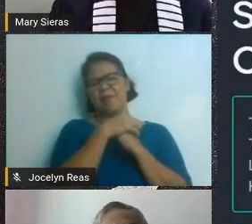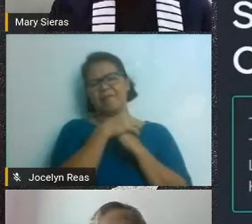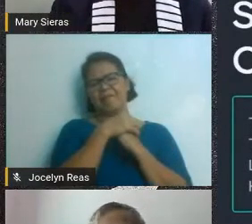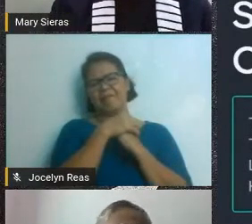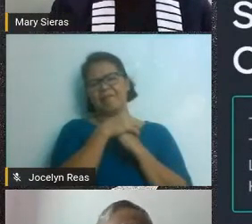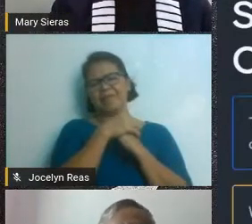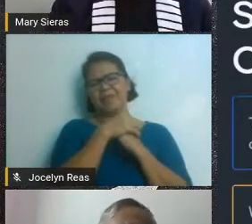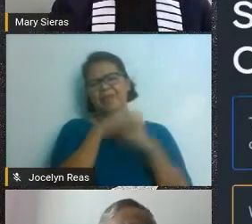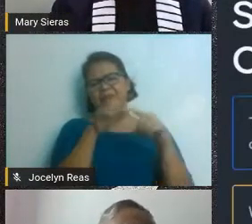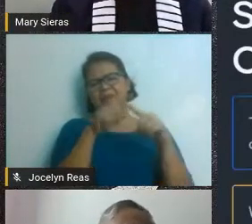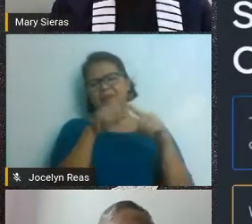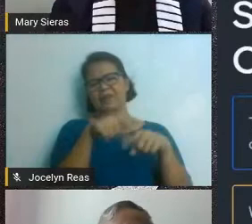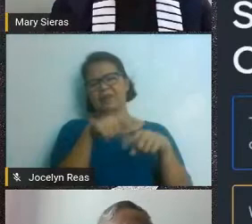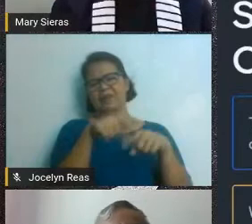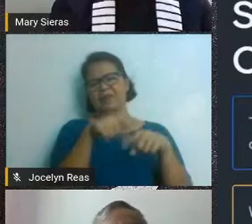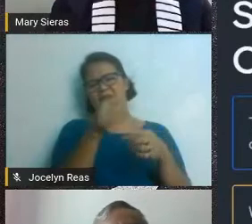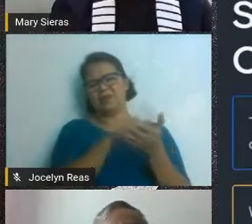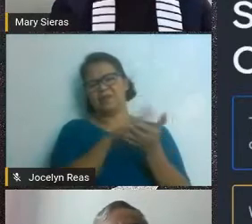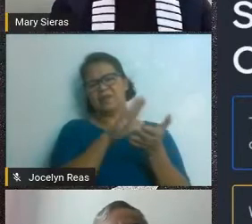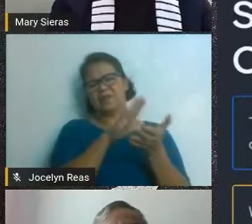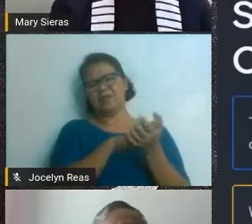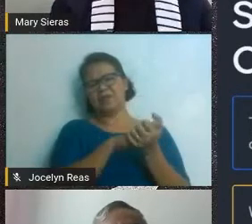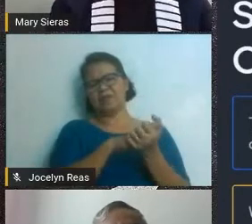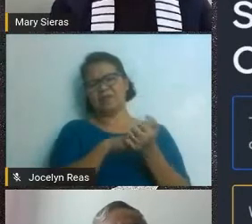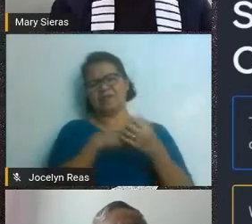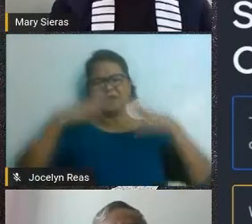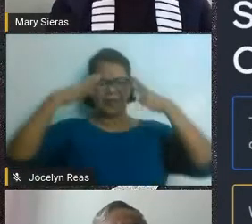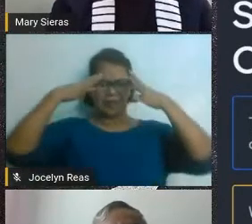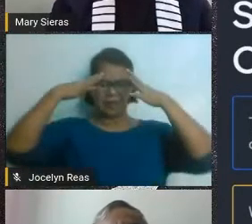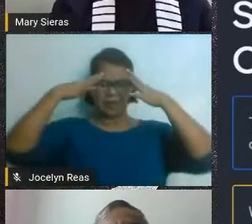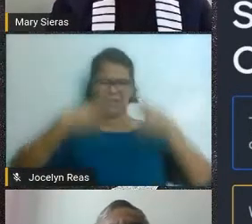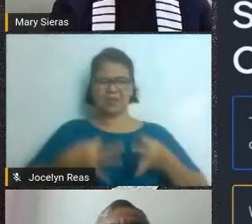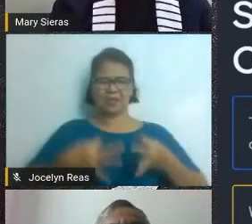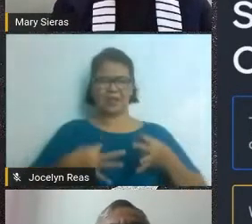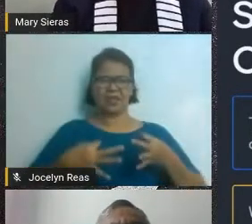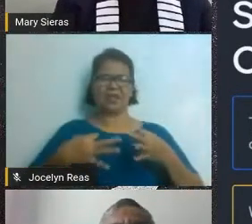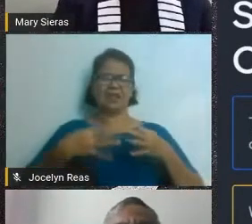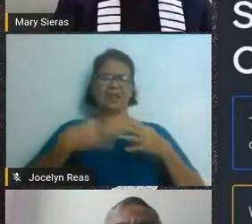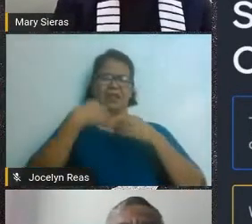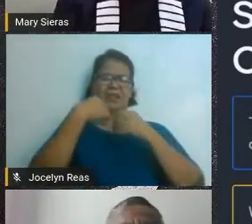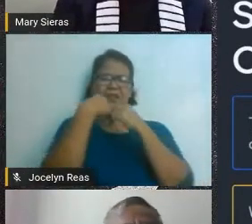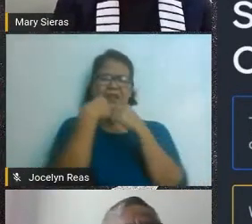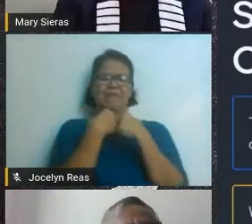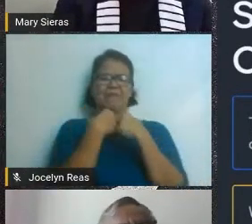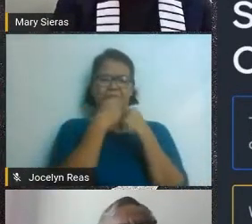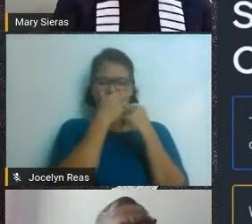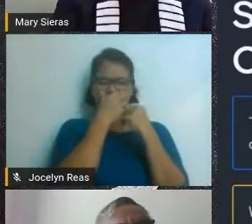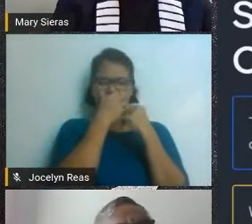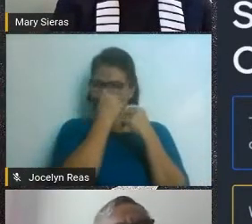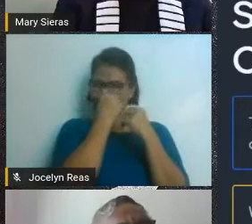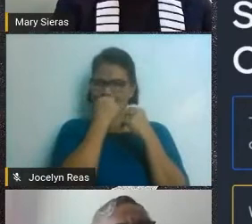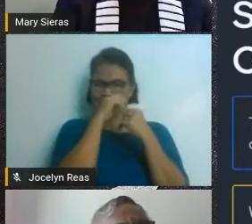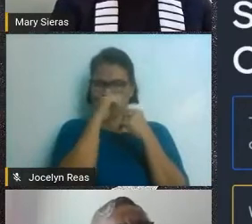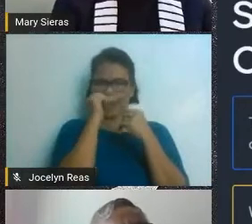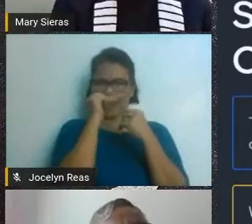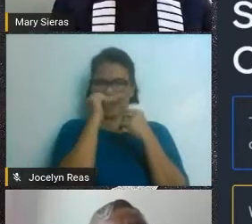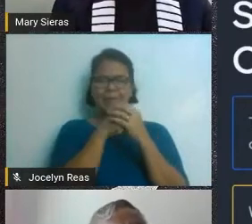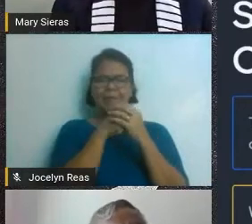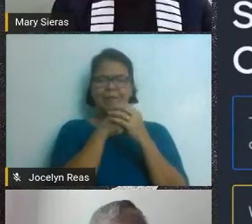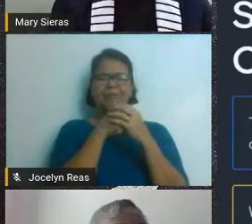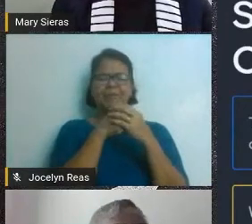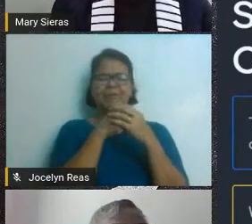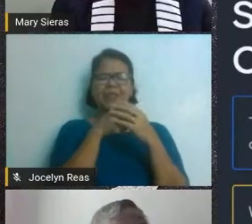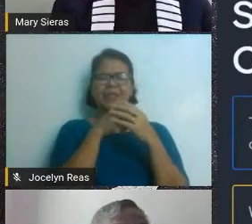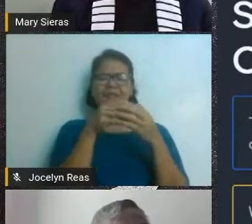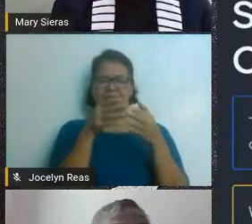personally again as in charge of curriculum and instruction, yung mga ganong detalye, I will allow the schools and perhaps